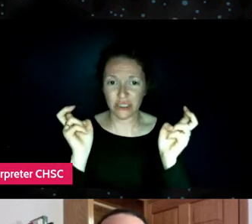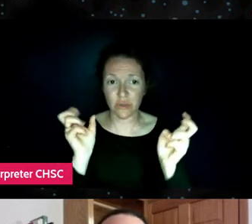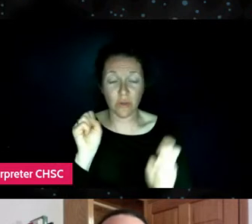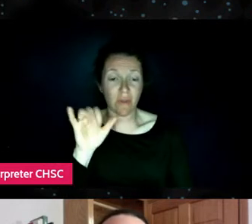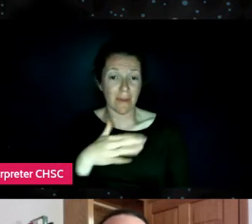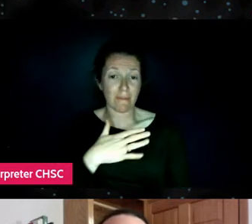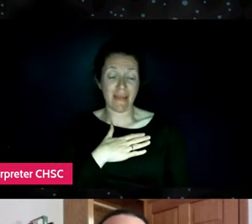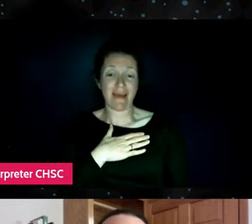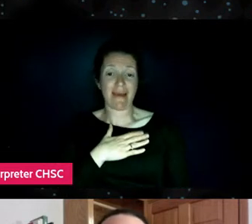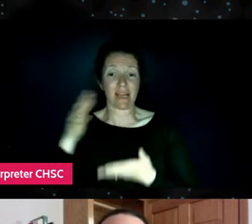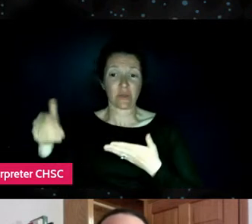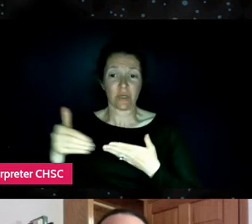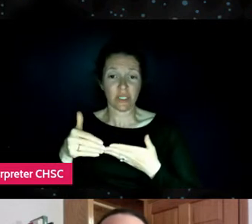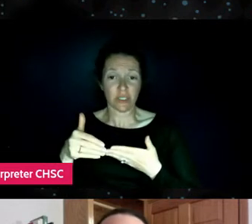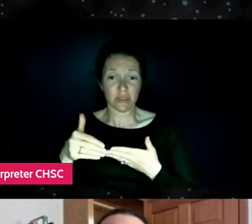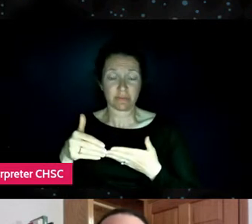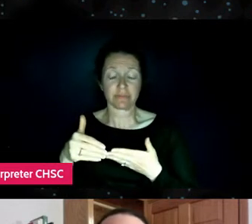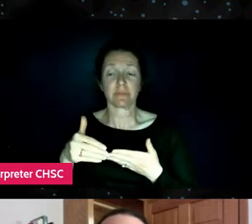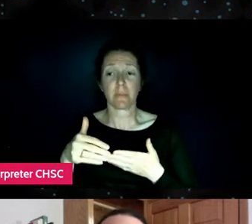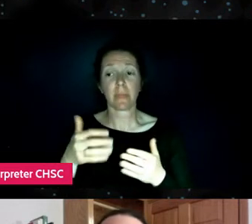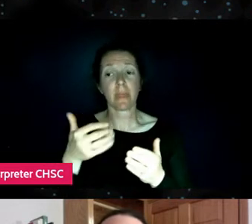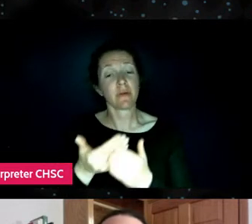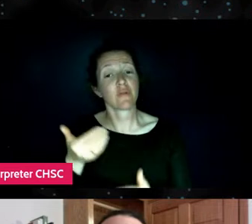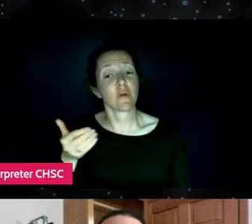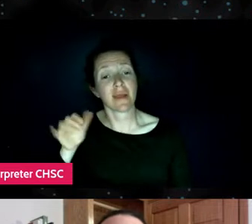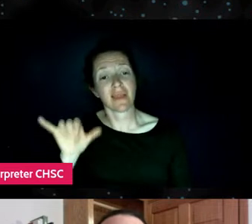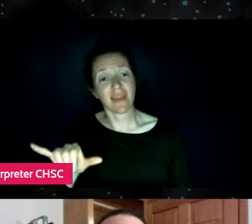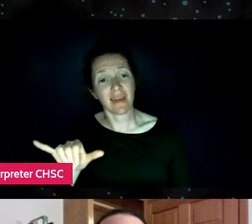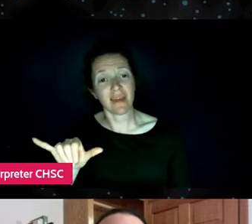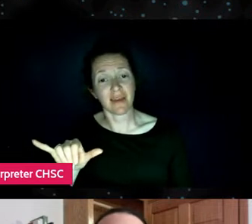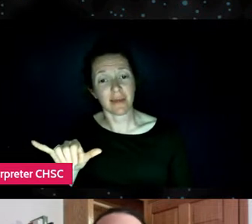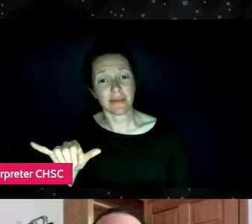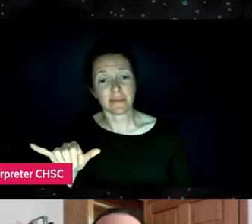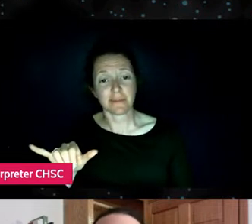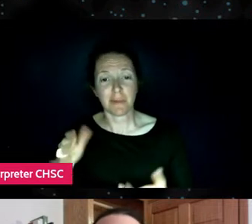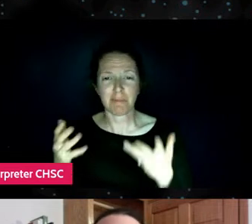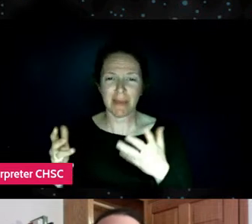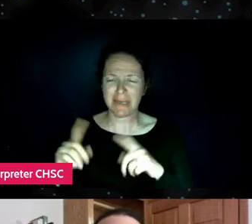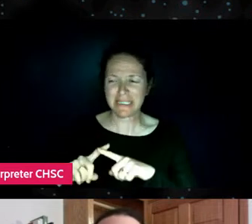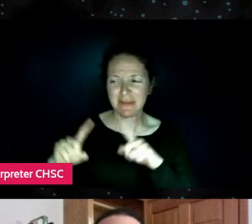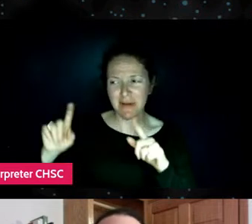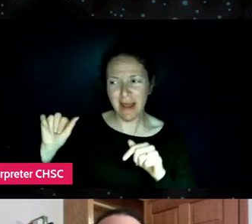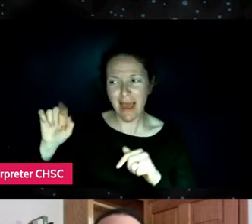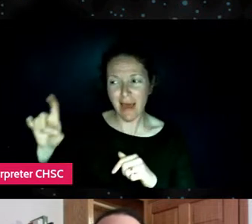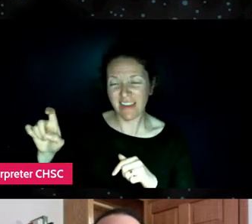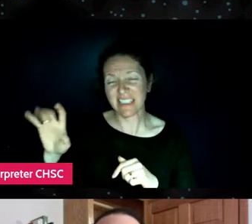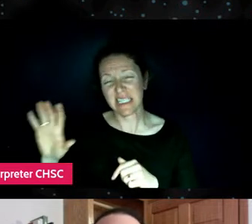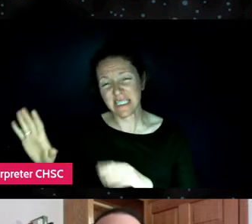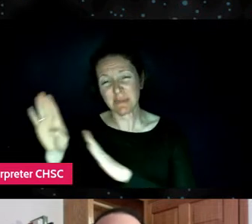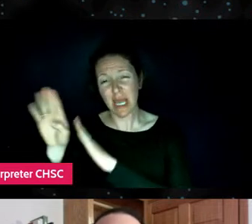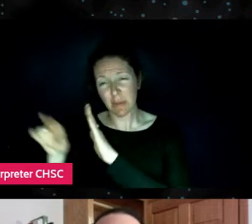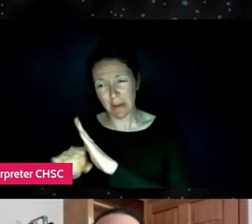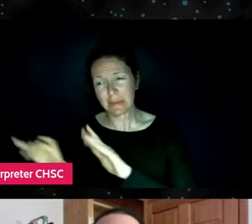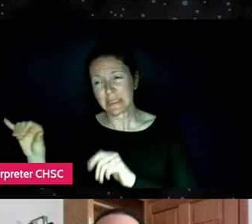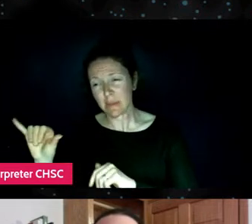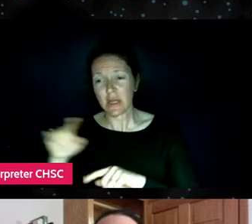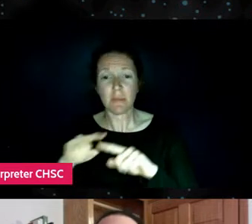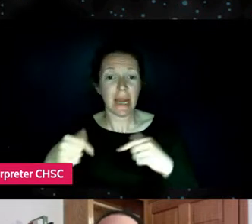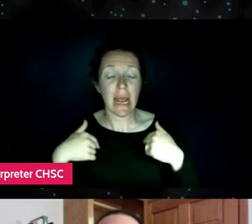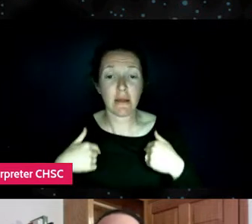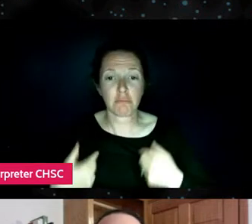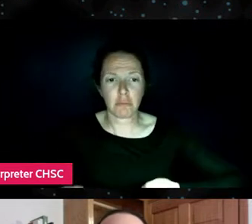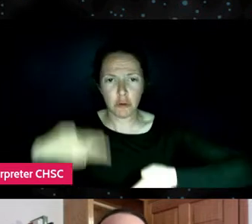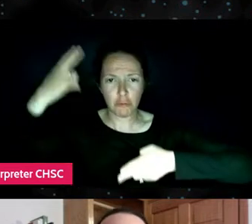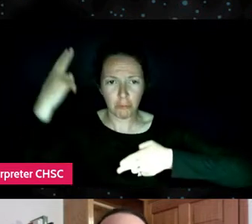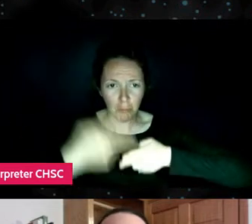And before that, I would say, contrary a little bit to Alex, though we have very similar backgrounds, I didn't really consider myself like